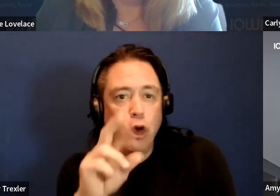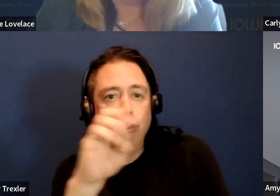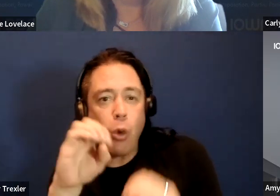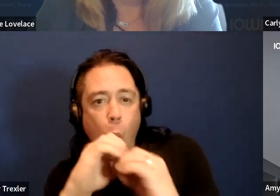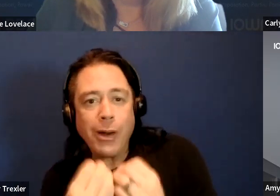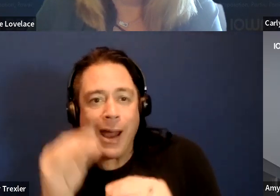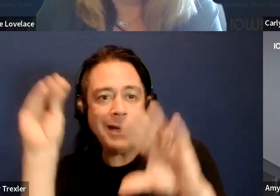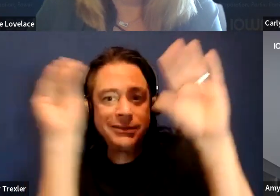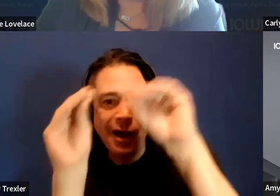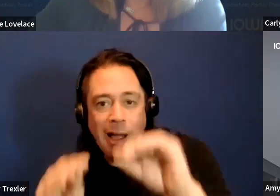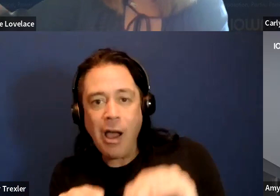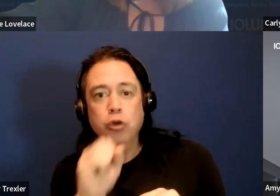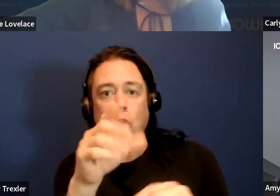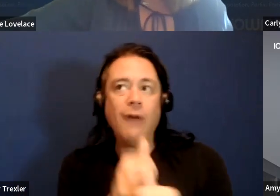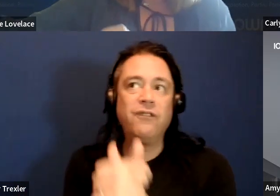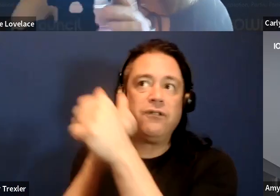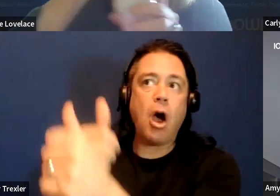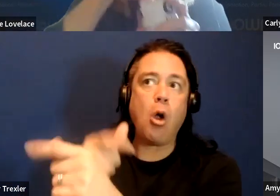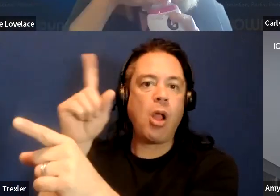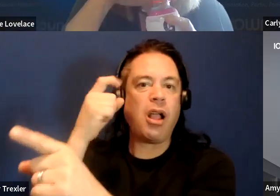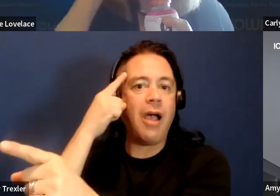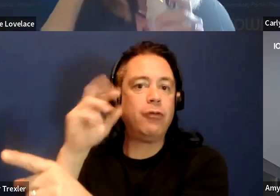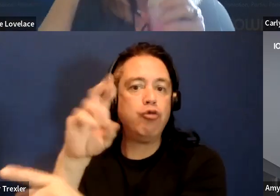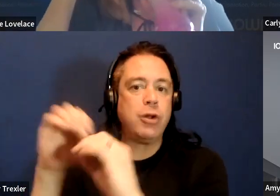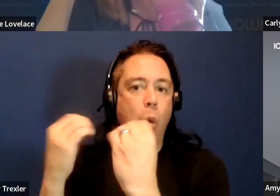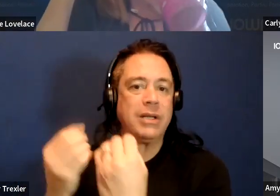they follow the governor's reorganization. So